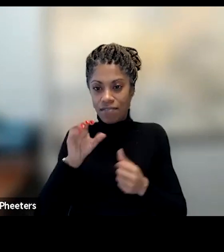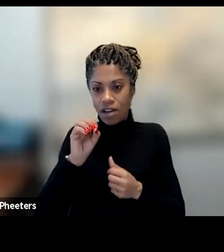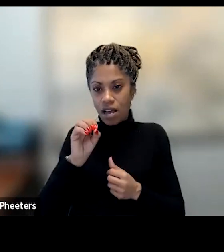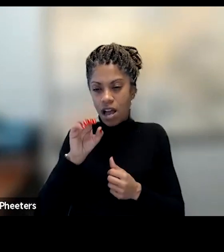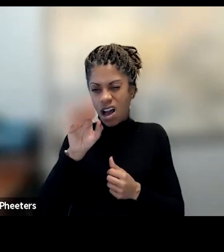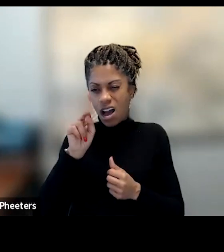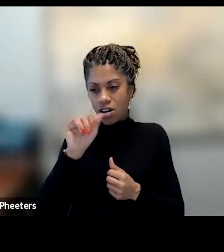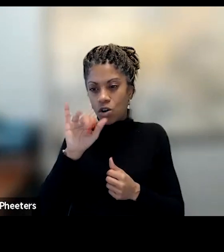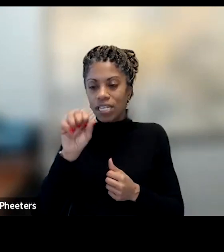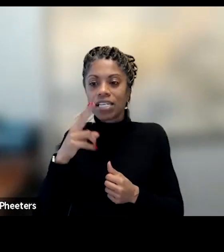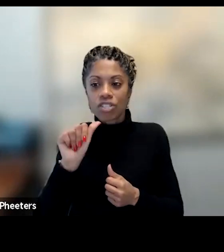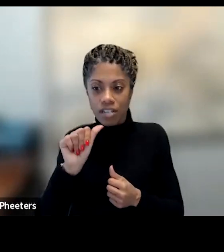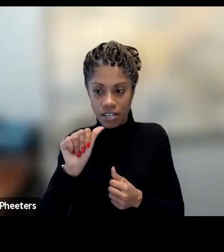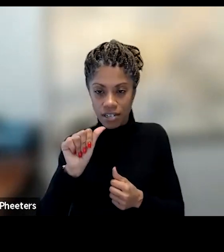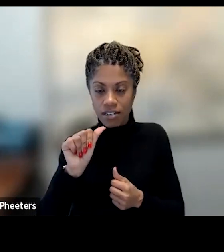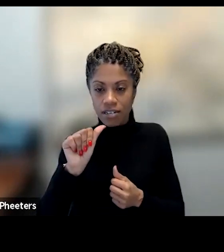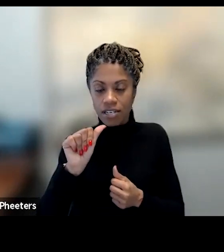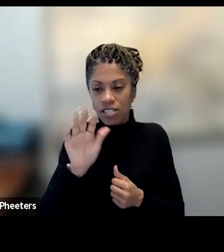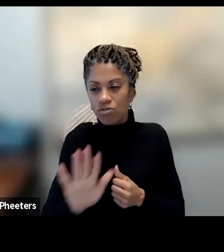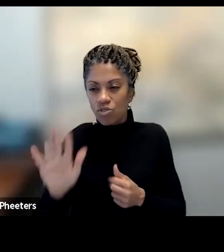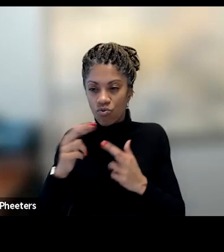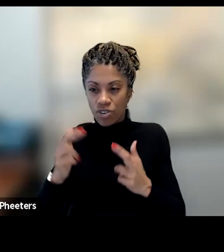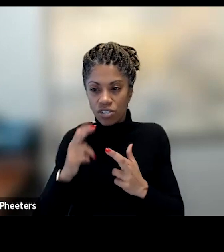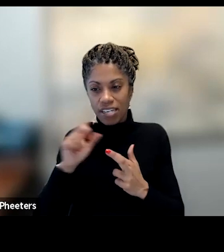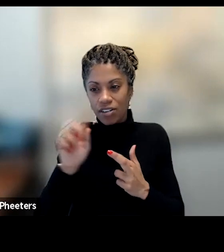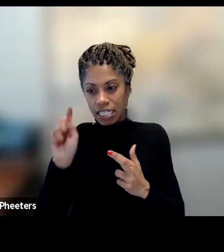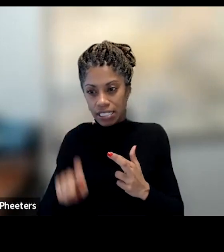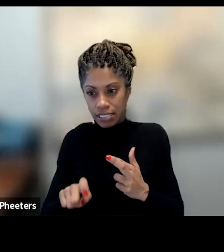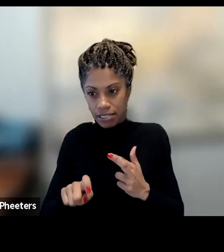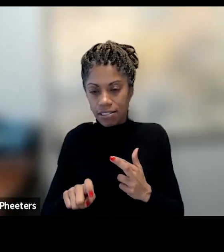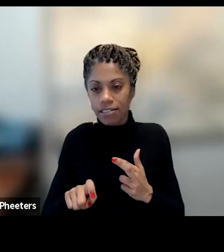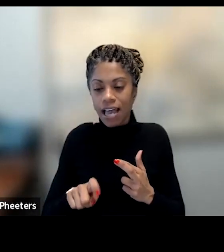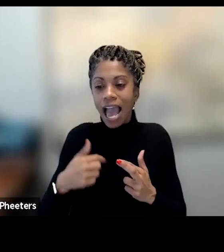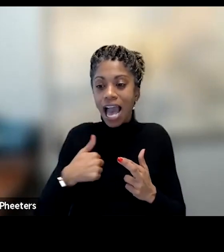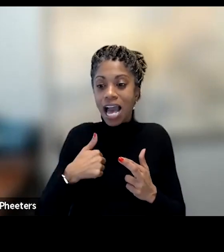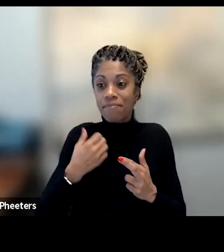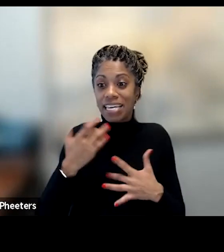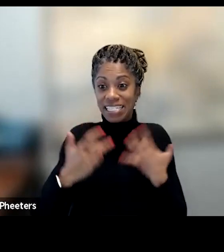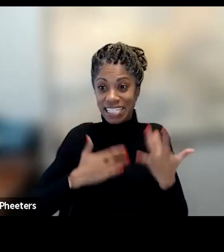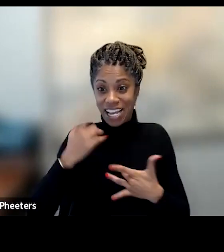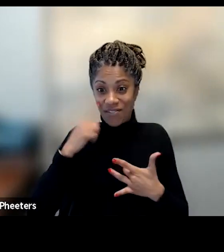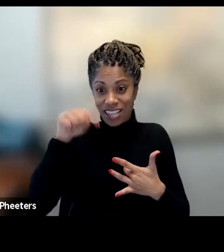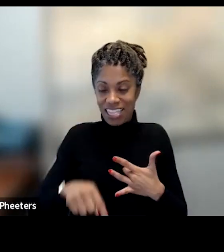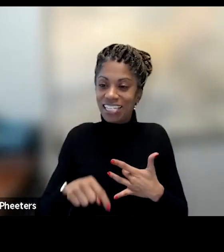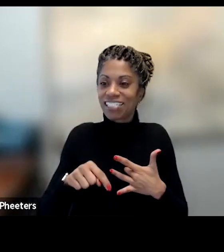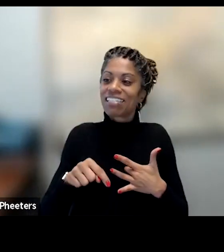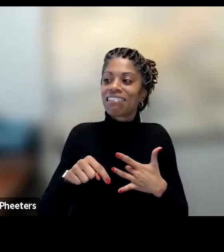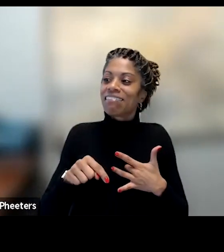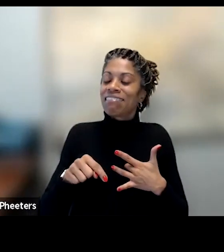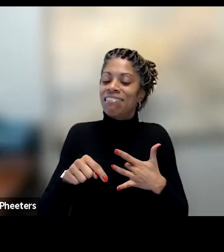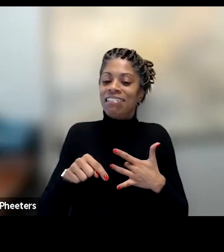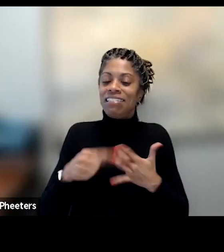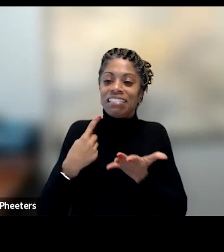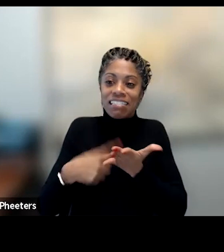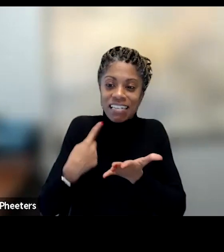River region of Texas. So excited for this discussion. So excited that this project continues to give you